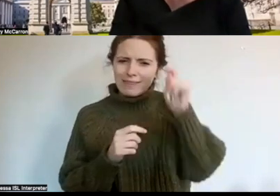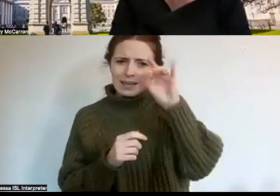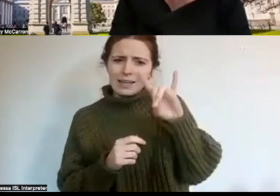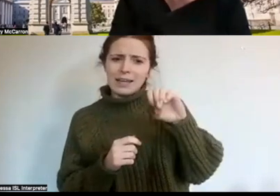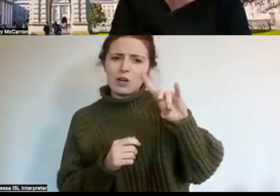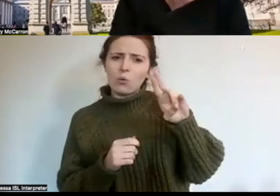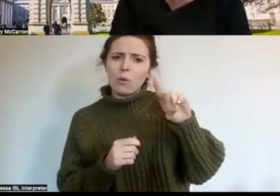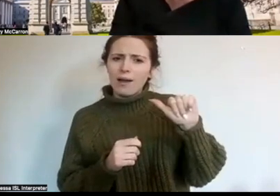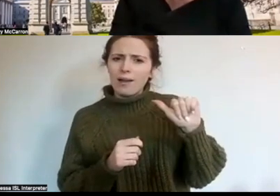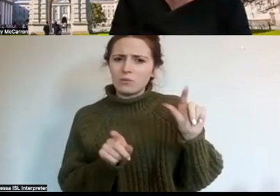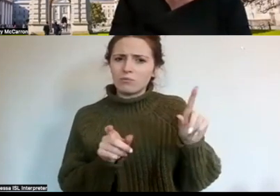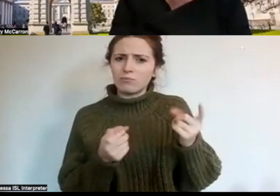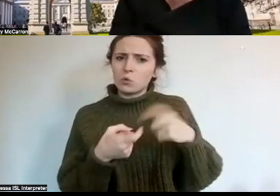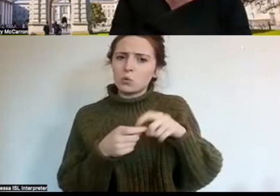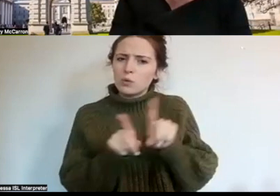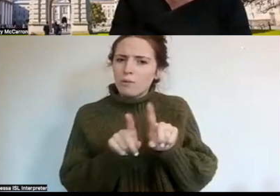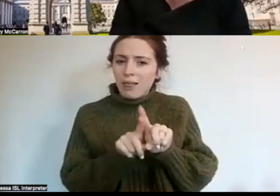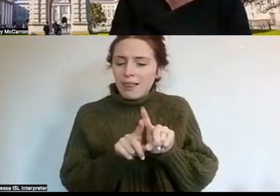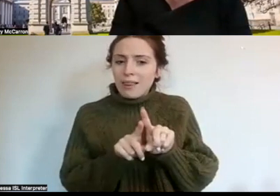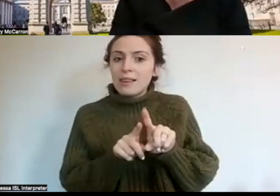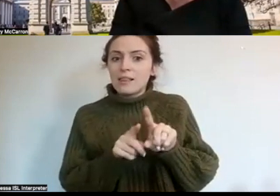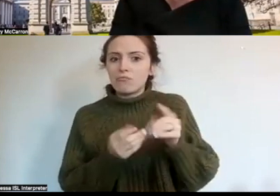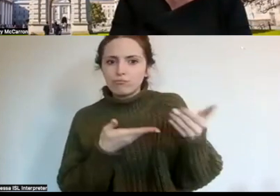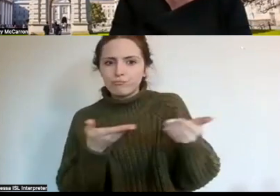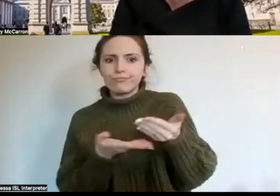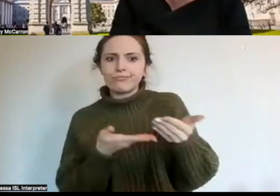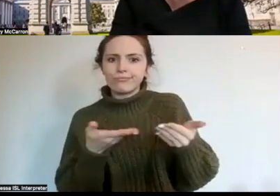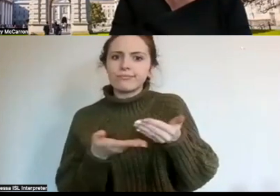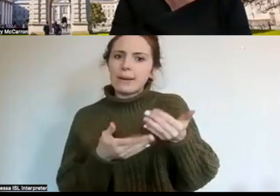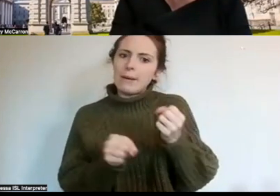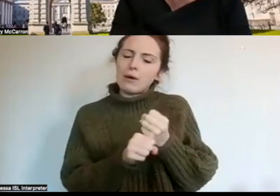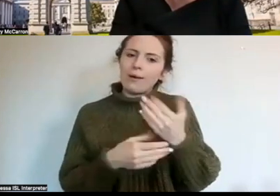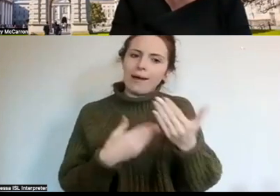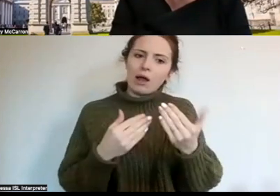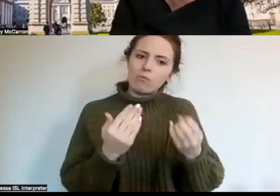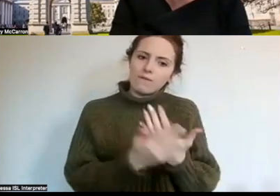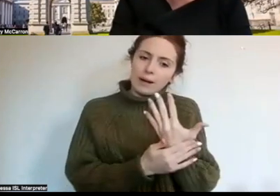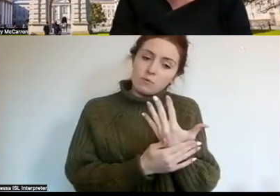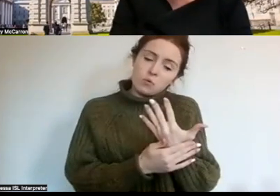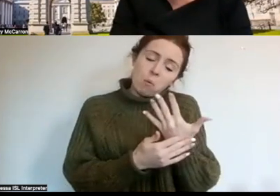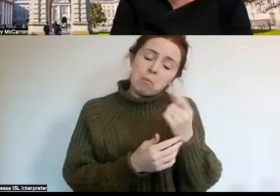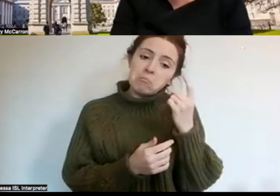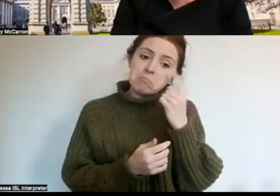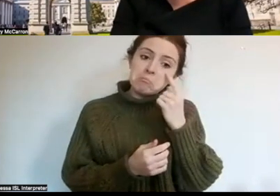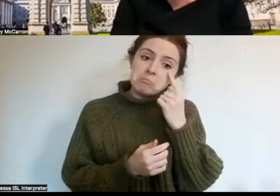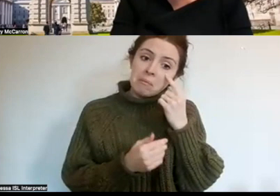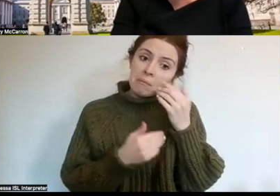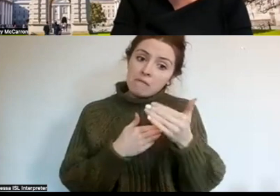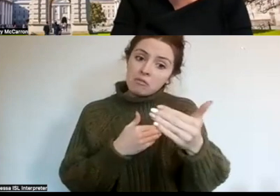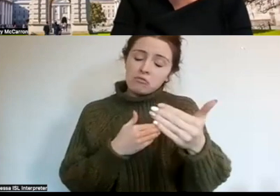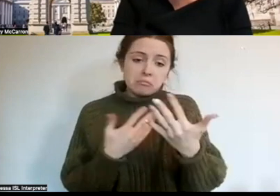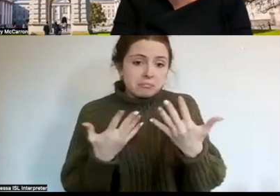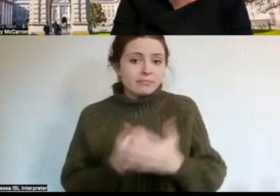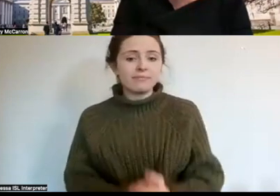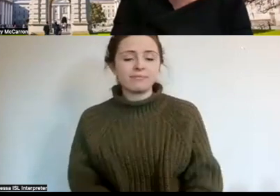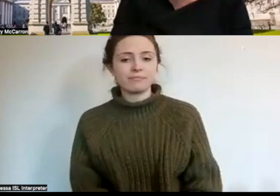more of an in-depth conversation about how this can be brought forward. So there will be, you know, watch this space, as we say. So there's a